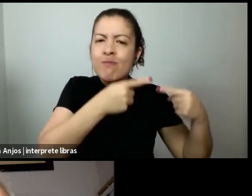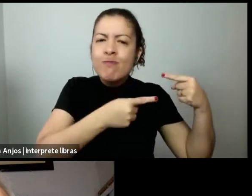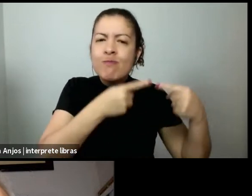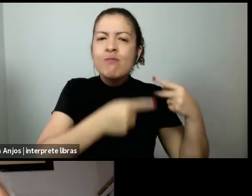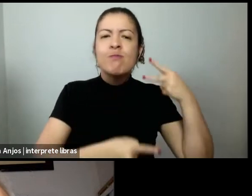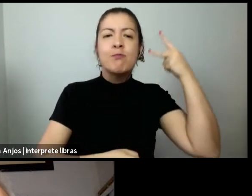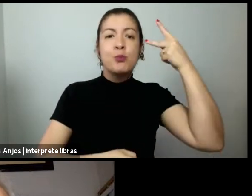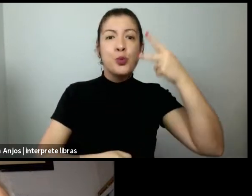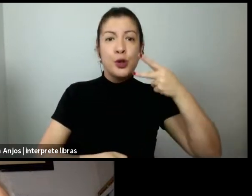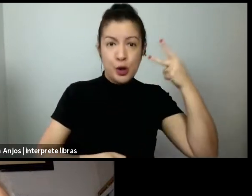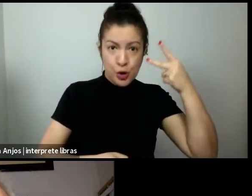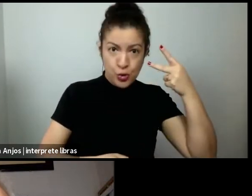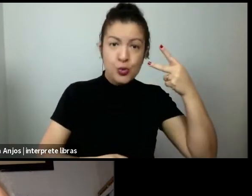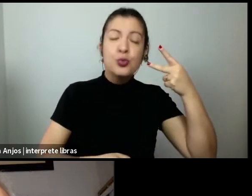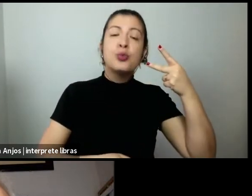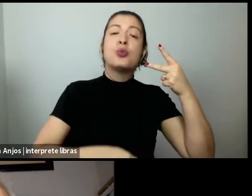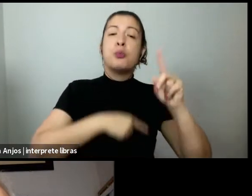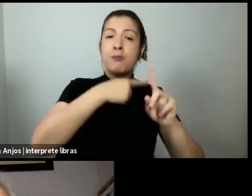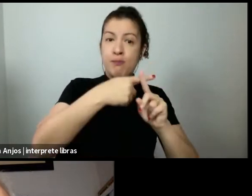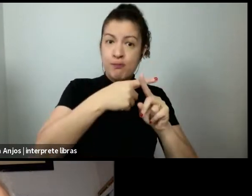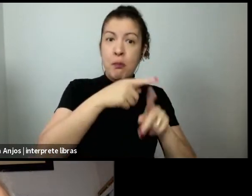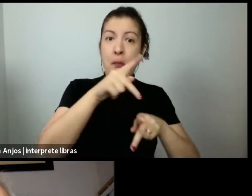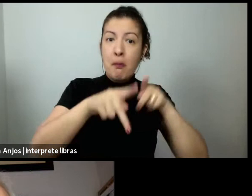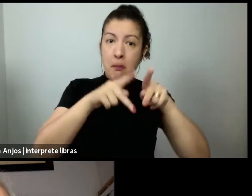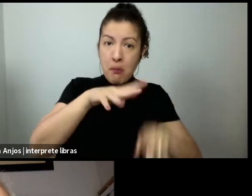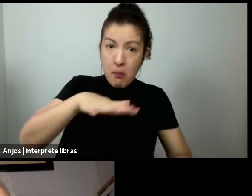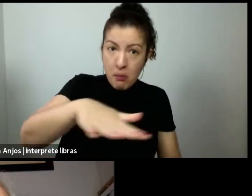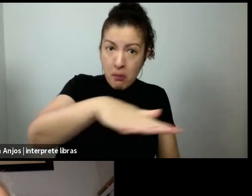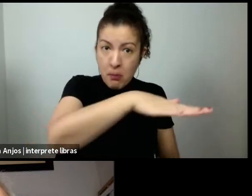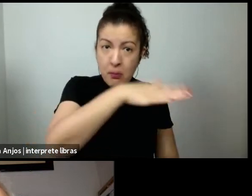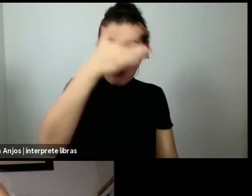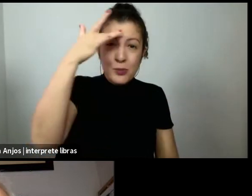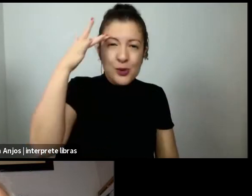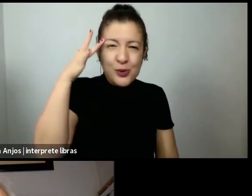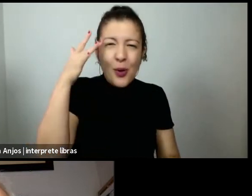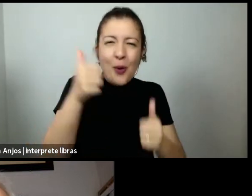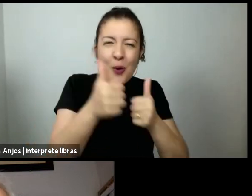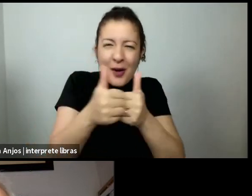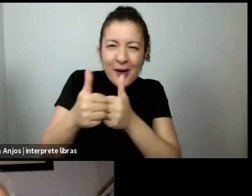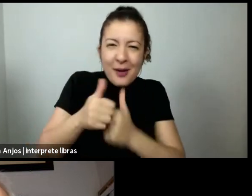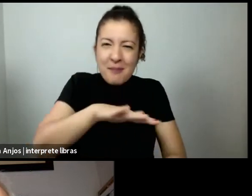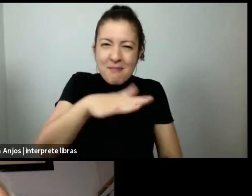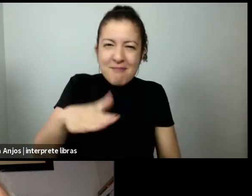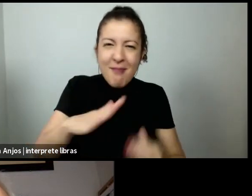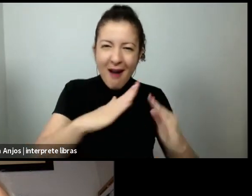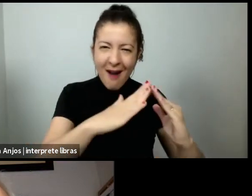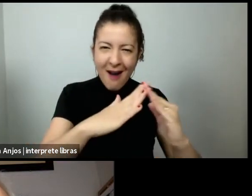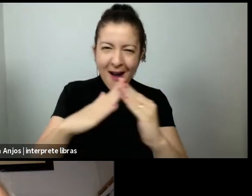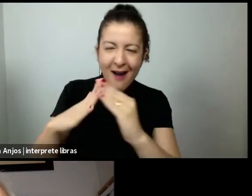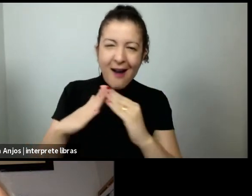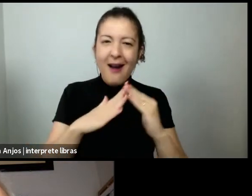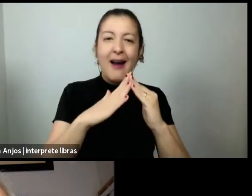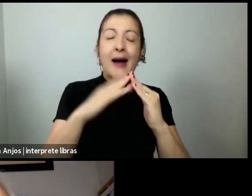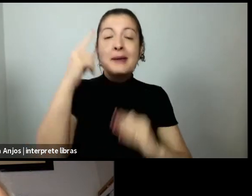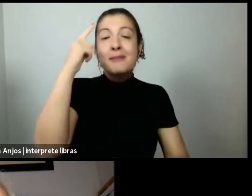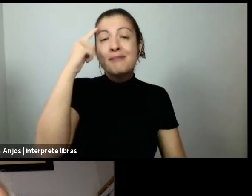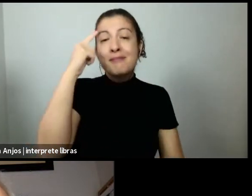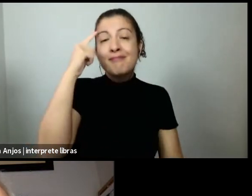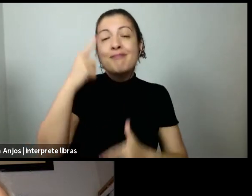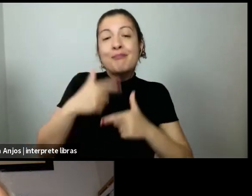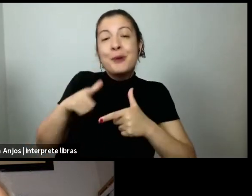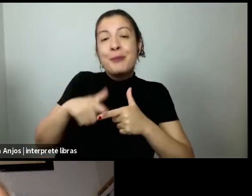sobre a necessidade das áreas marinhas protegidas, considerando esse cenário de tantos problemas sociais e